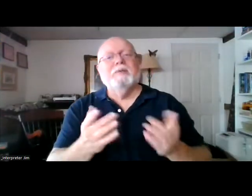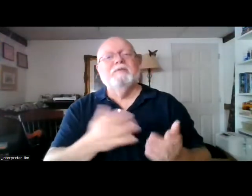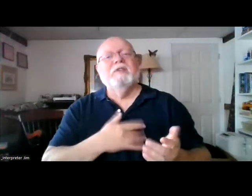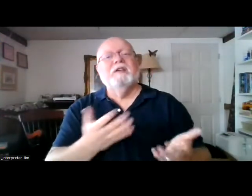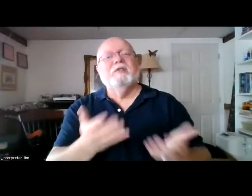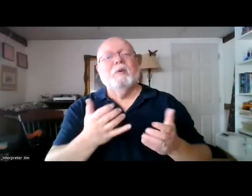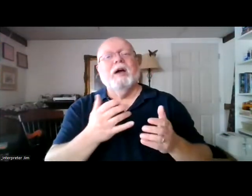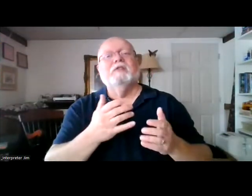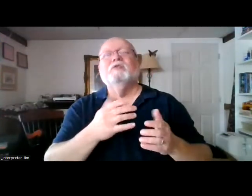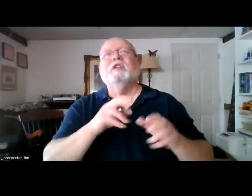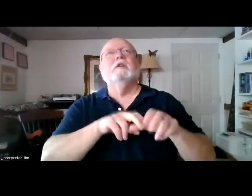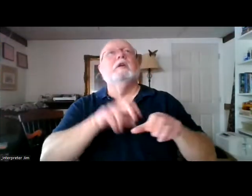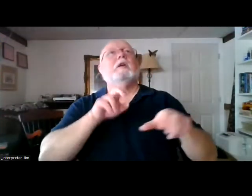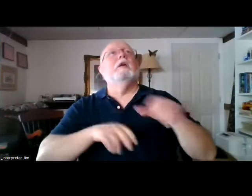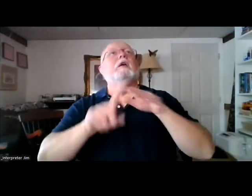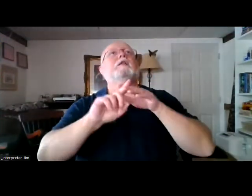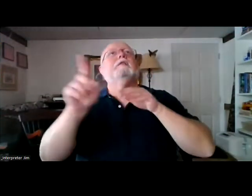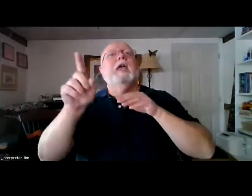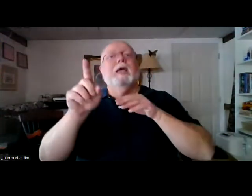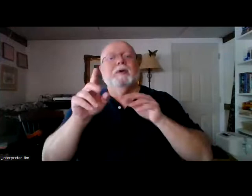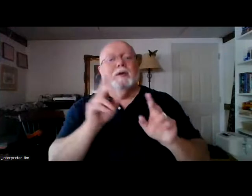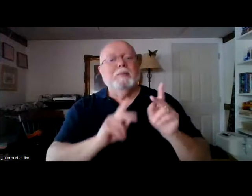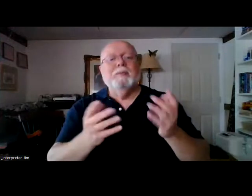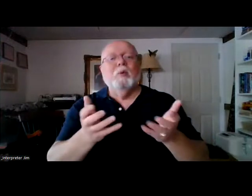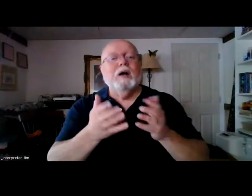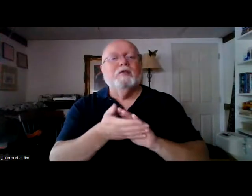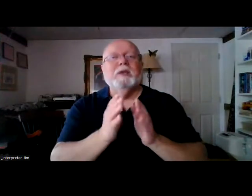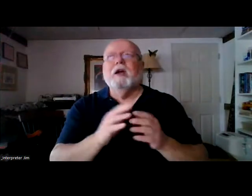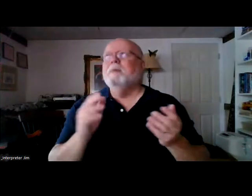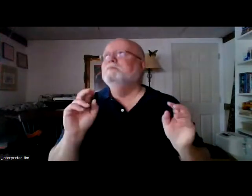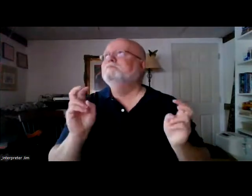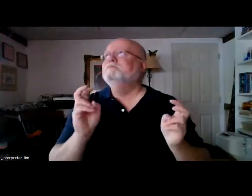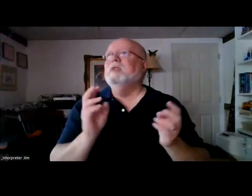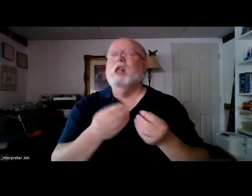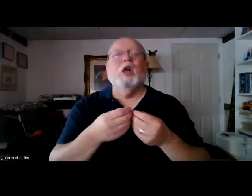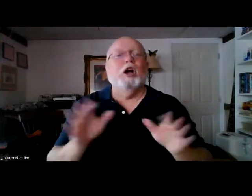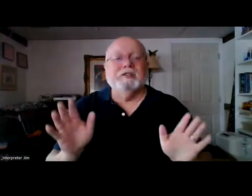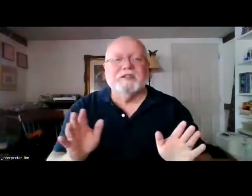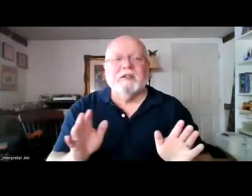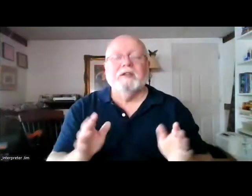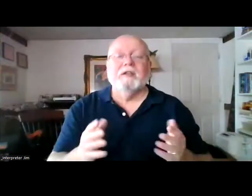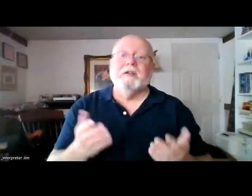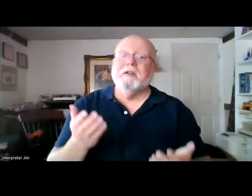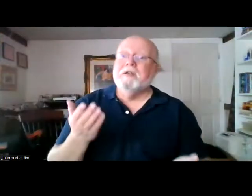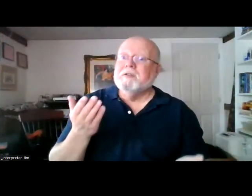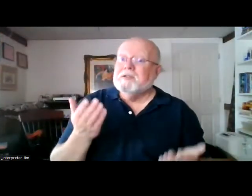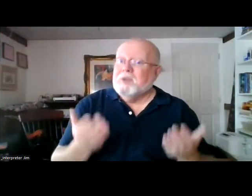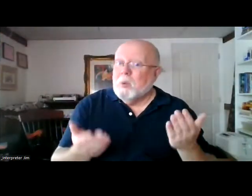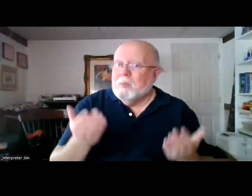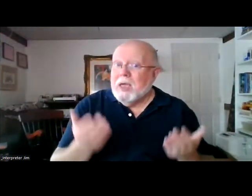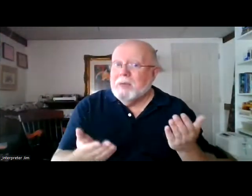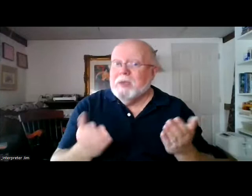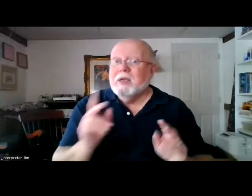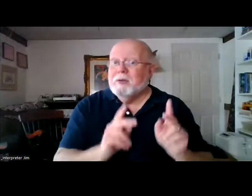non-strategic gaming, like people really like to get lost in those. And so there may be some leaning for people who have a